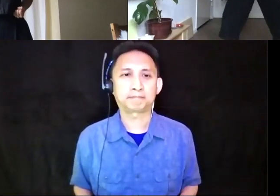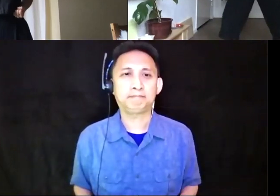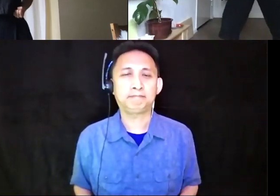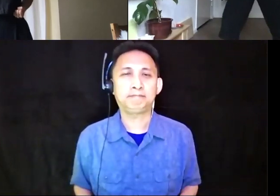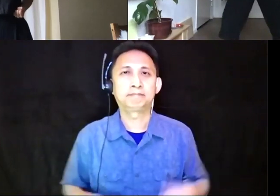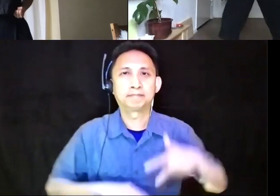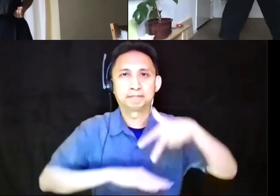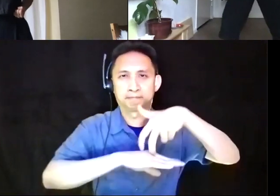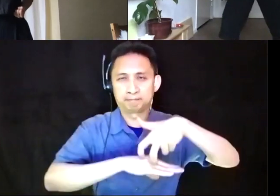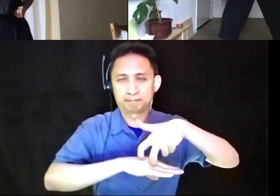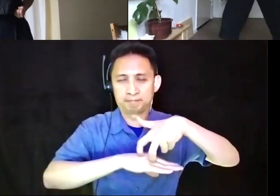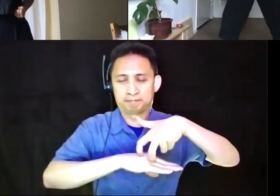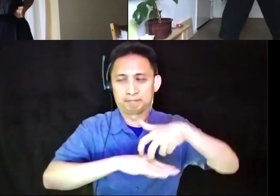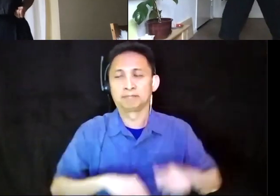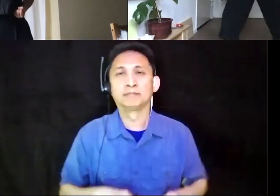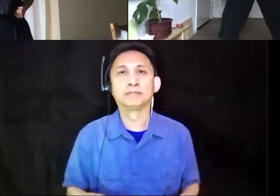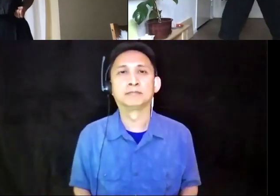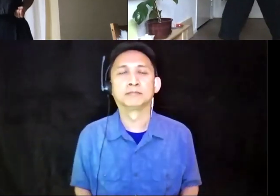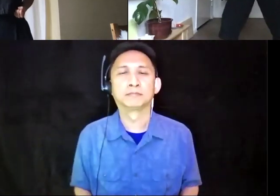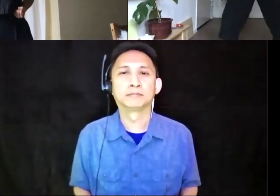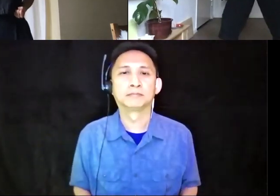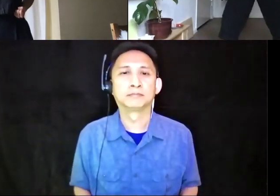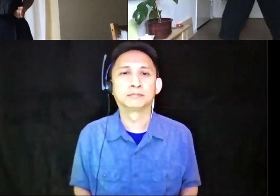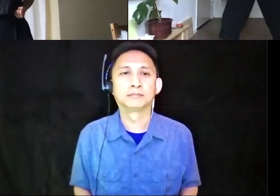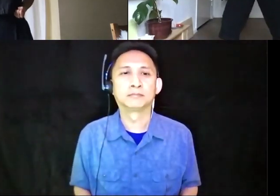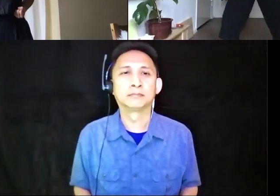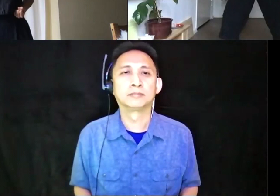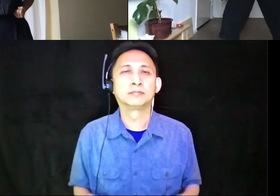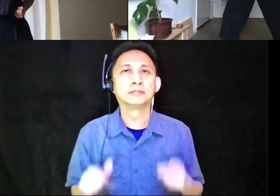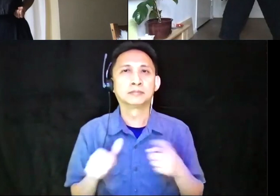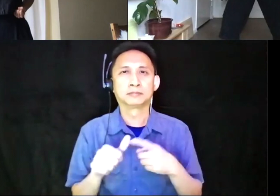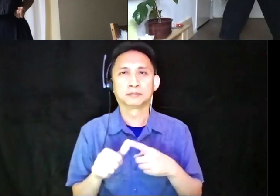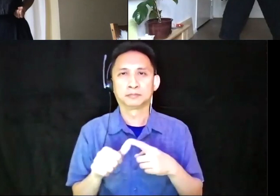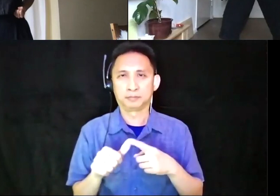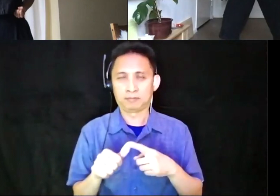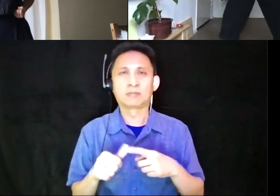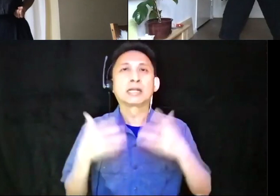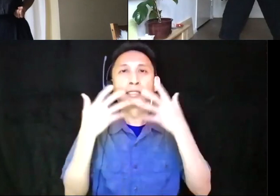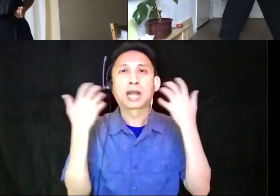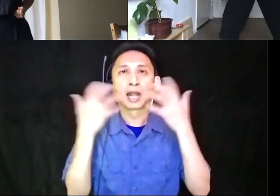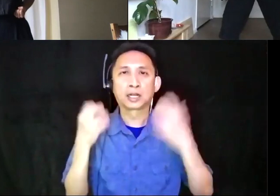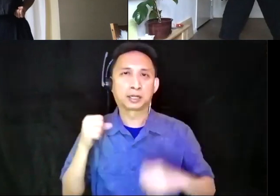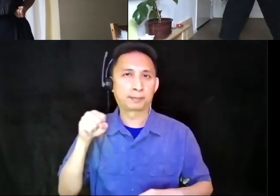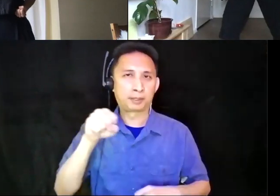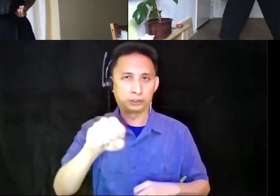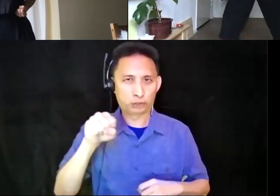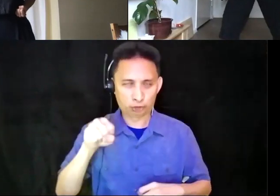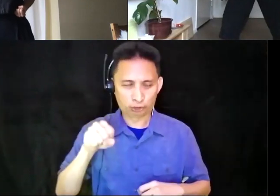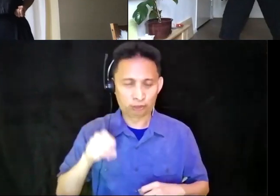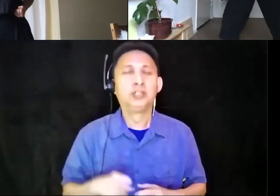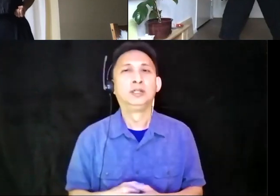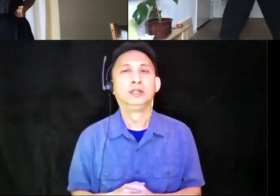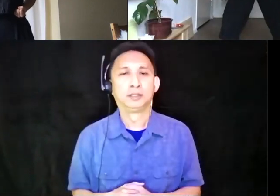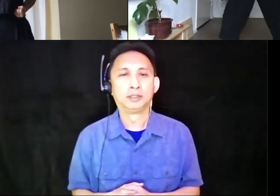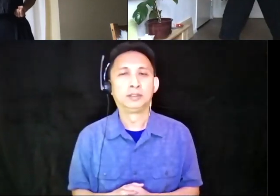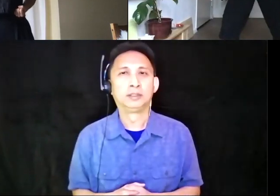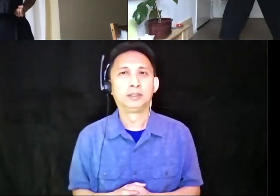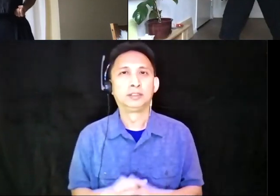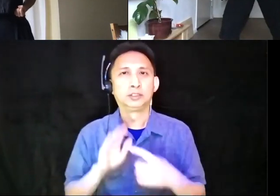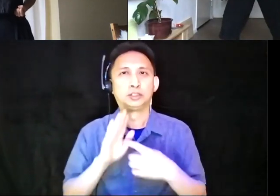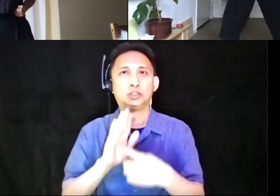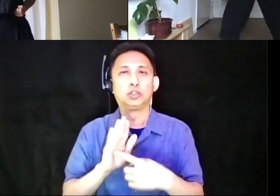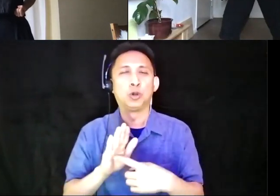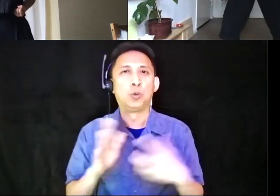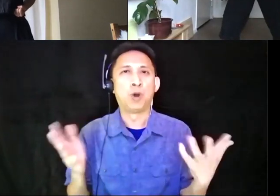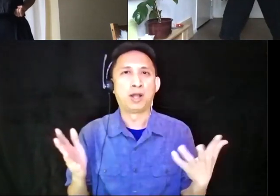So first we're going to do a tiger punch and learn how to strike with emptiness.